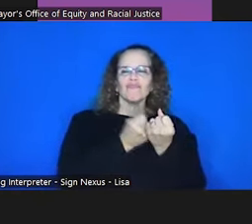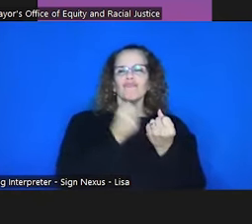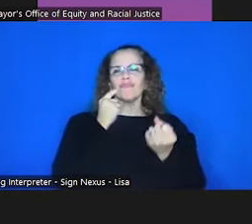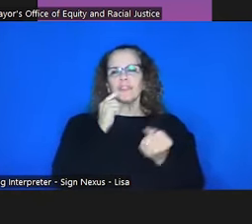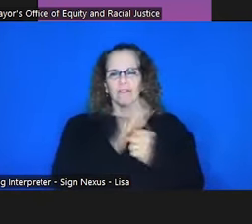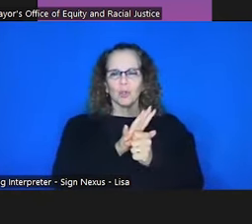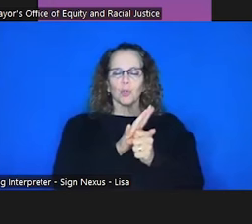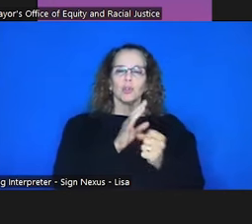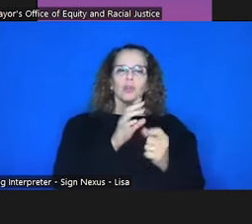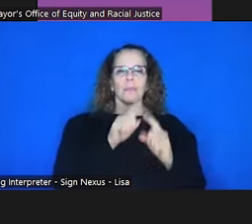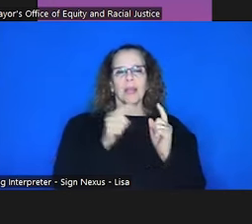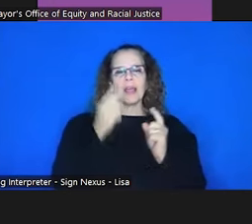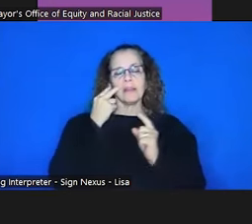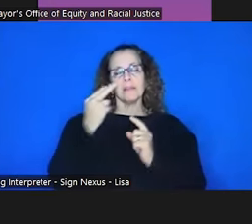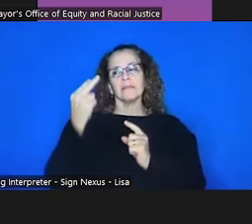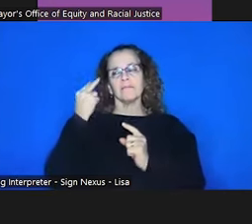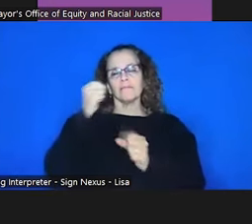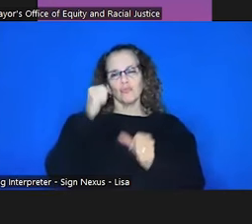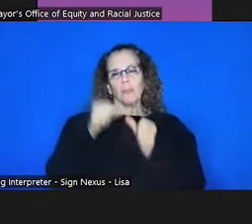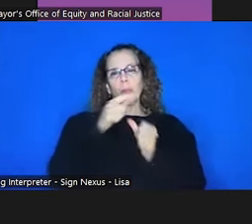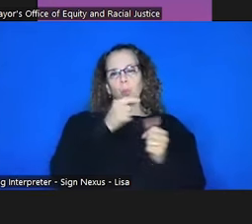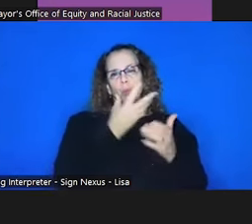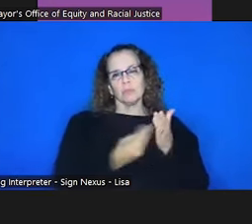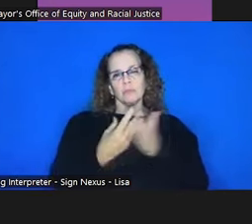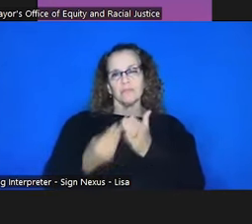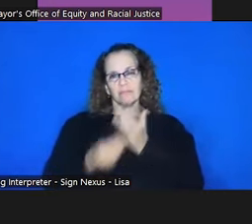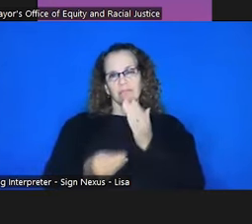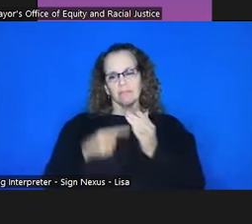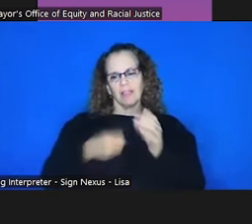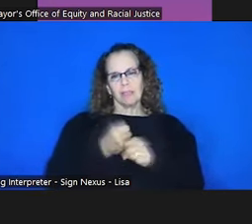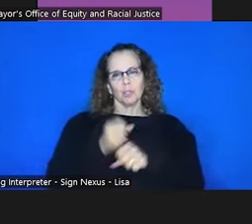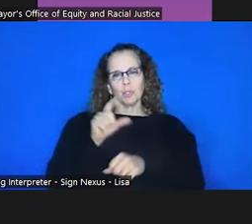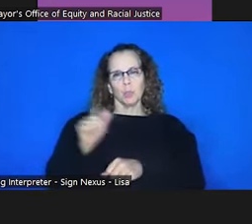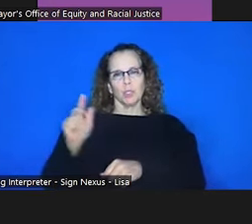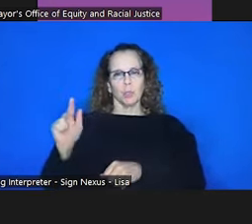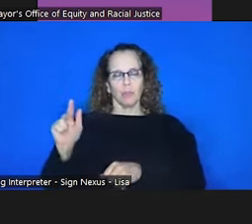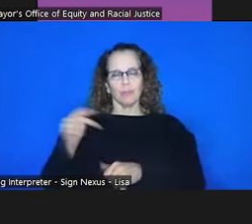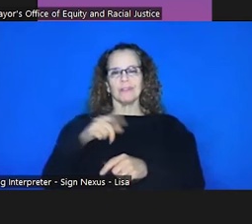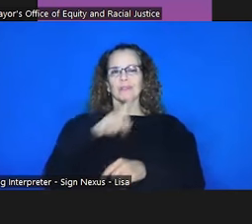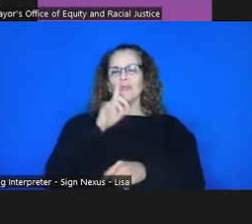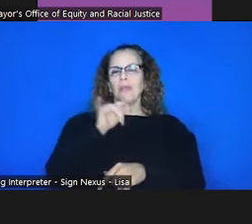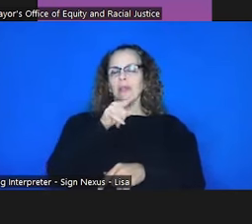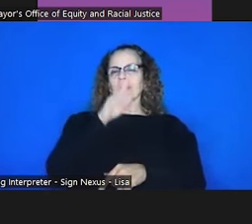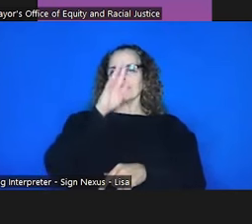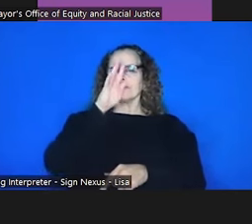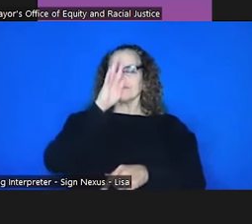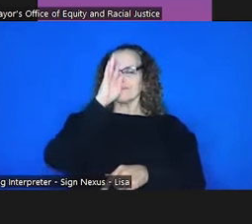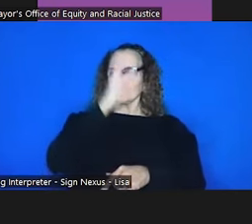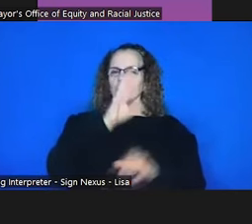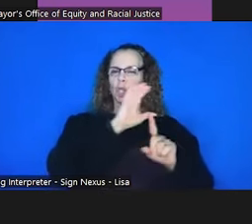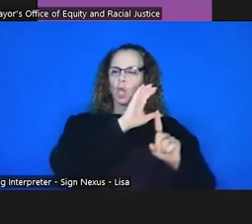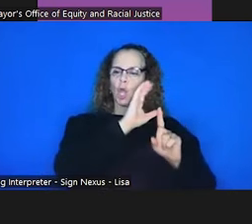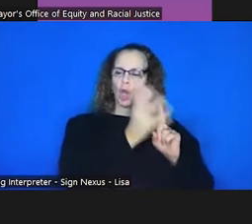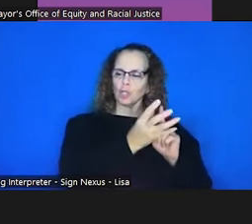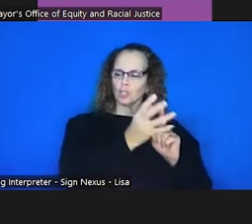lost so far, unfortunately, in 2023. So it's really creating this culture of, you know, we're only